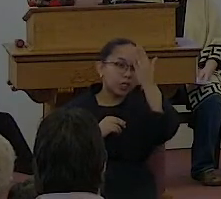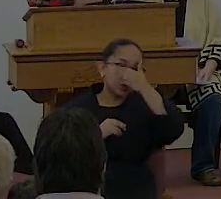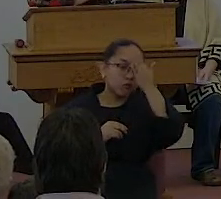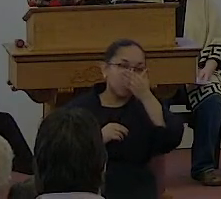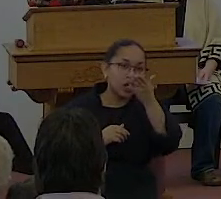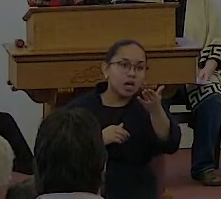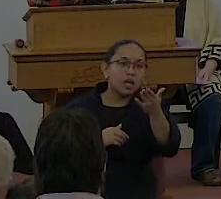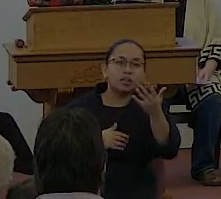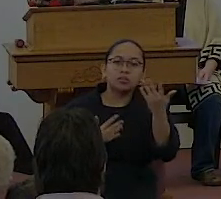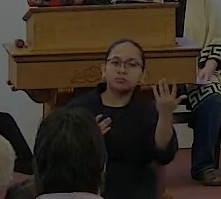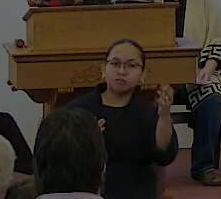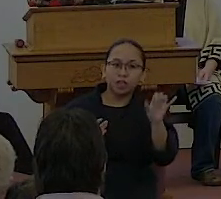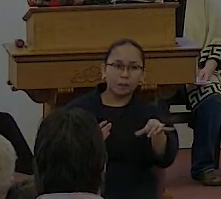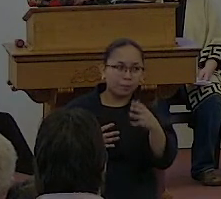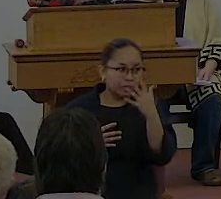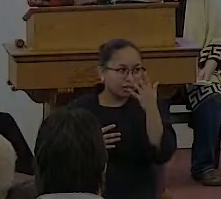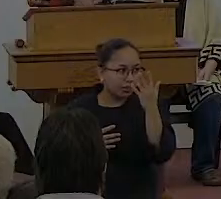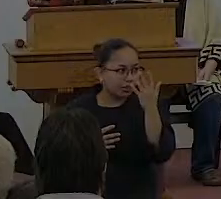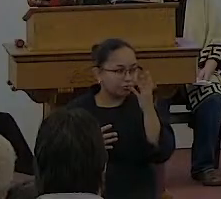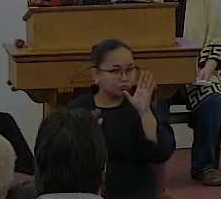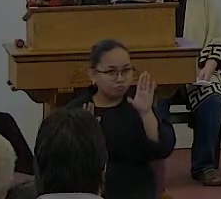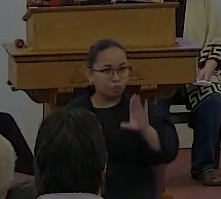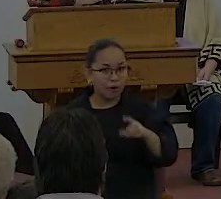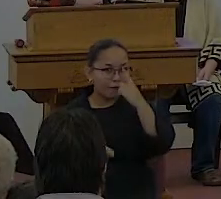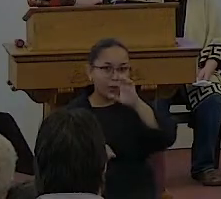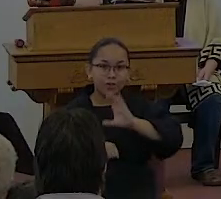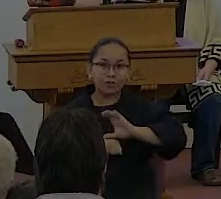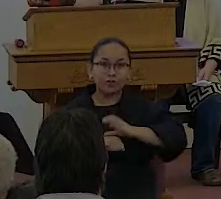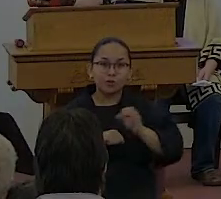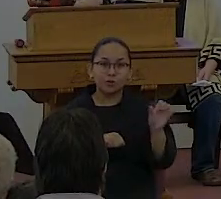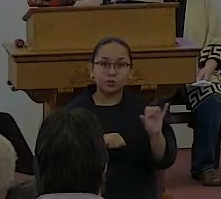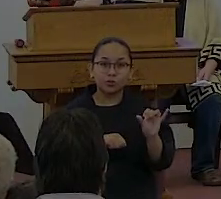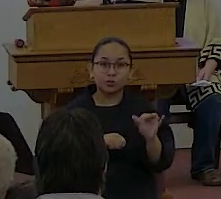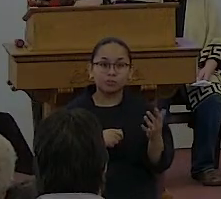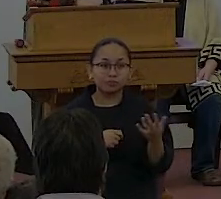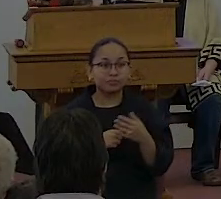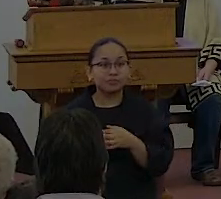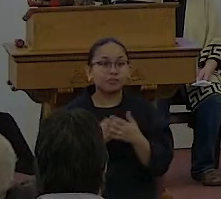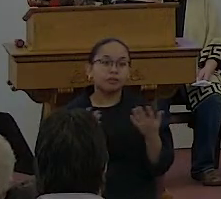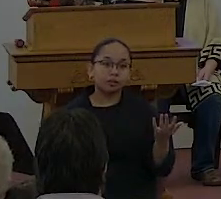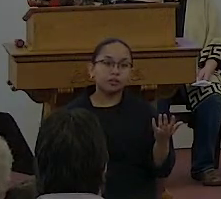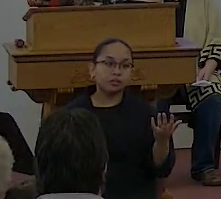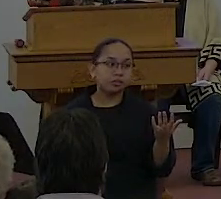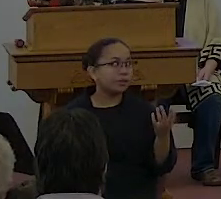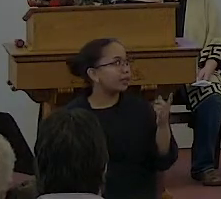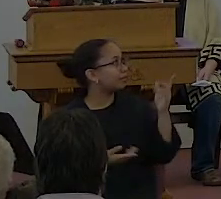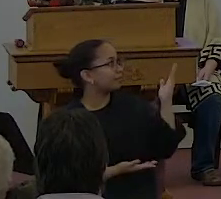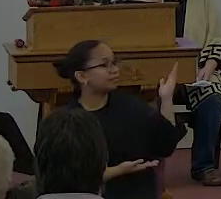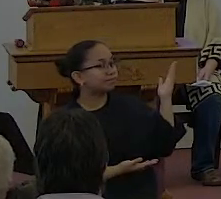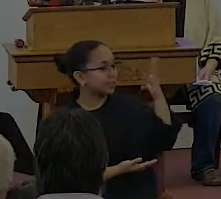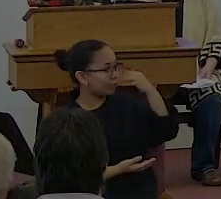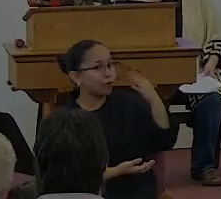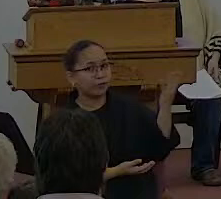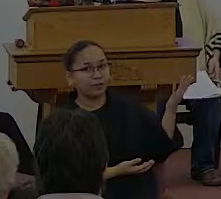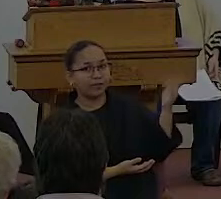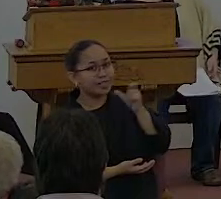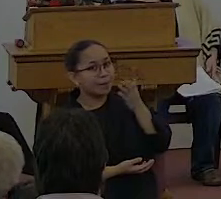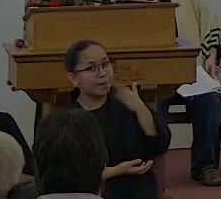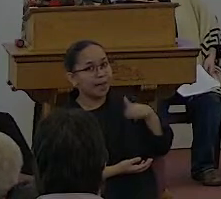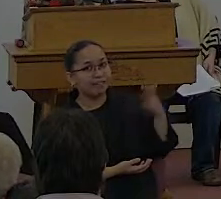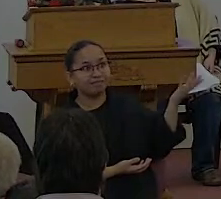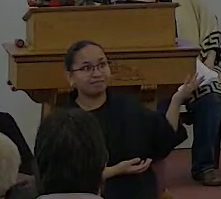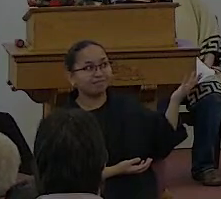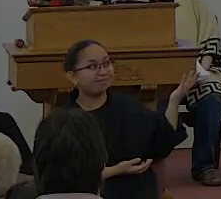that be lovely for the congregation? Because, let's face it, it's not bad.